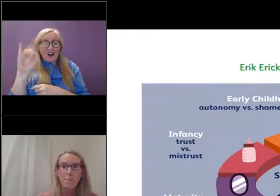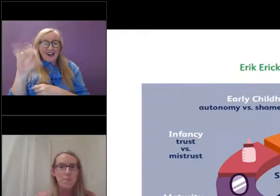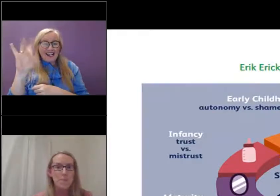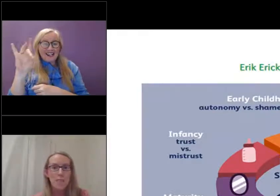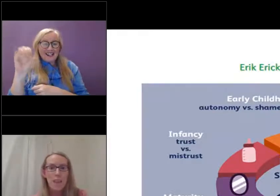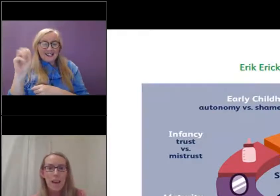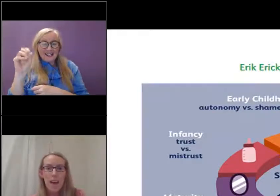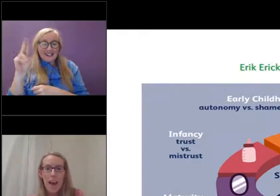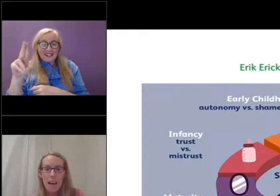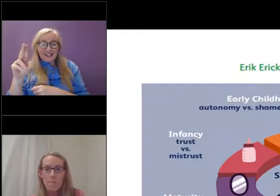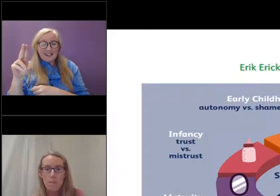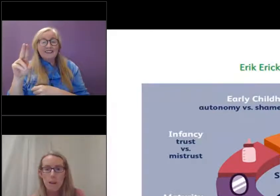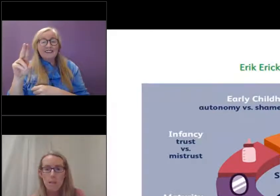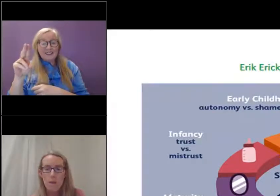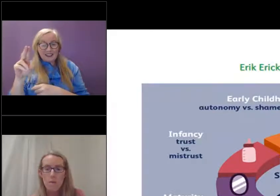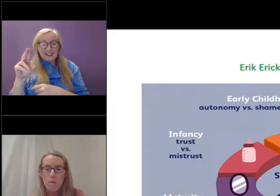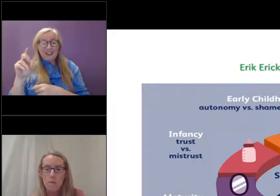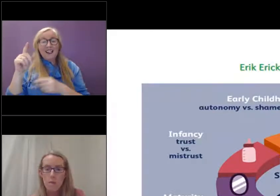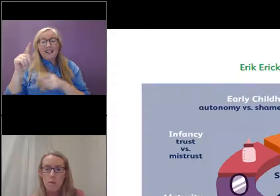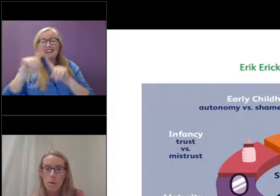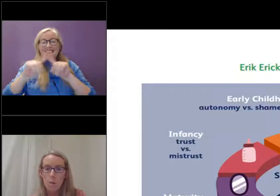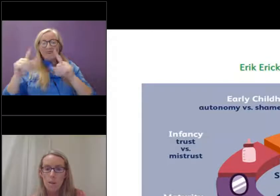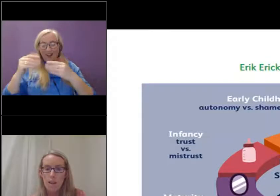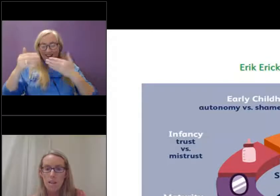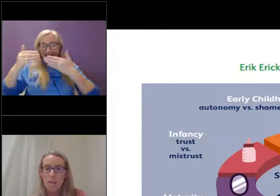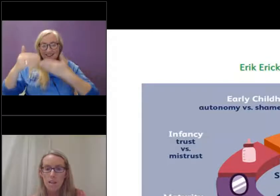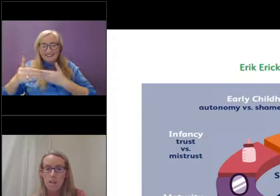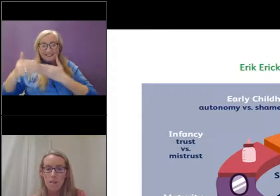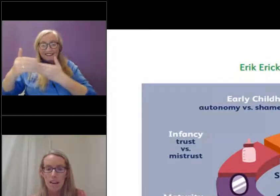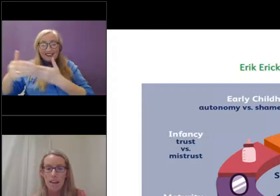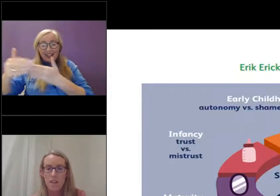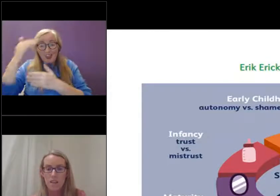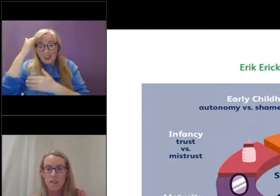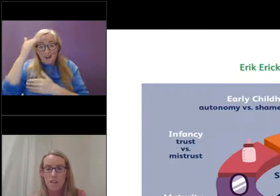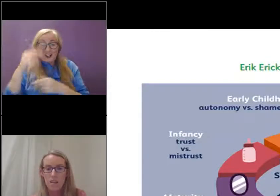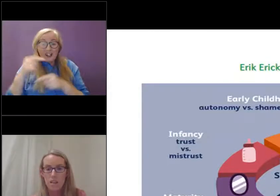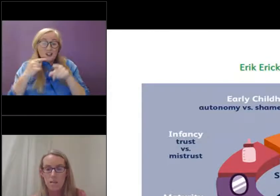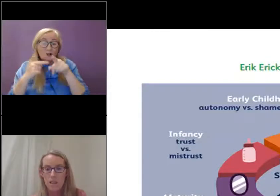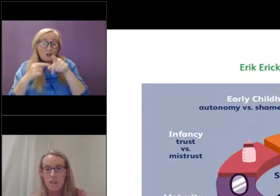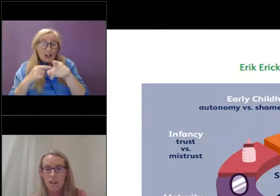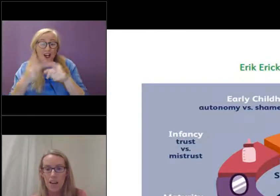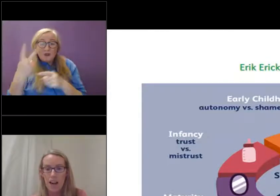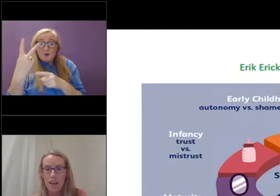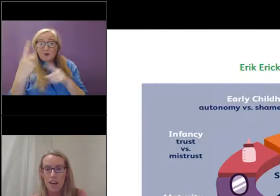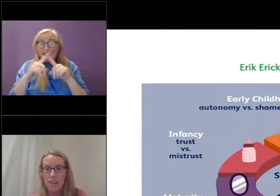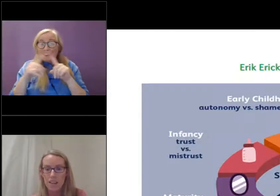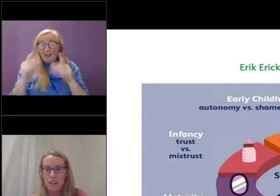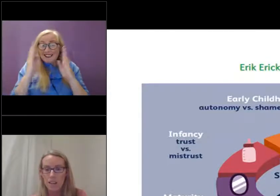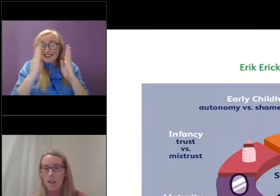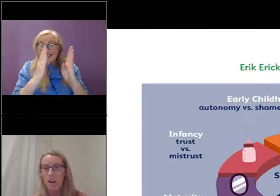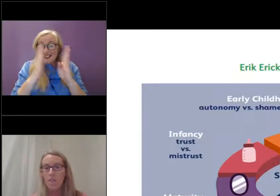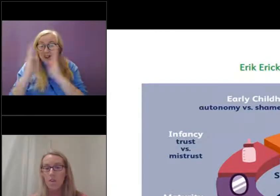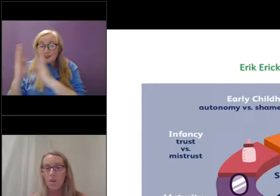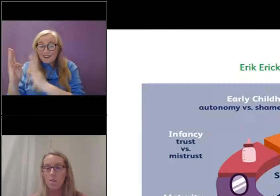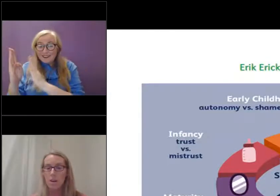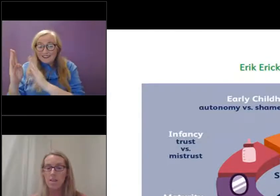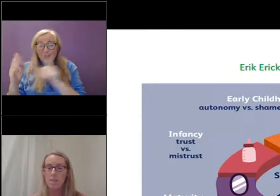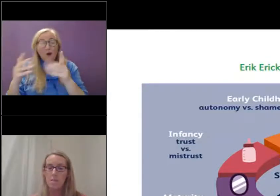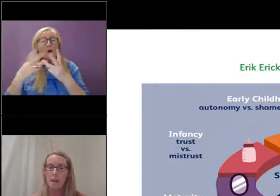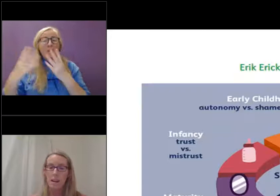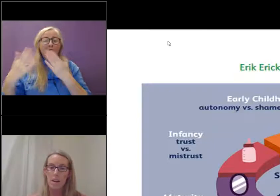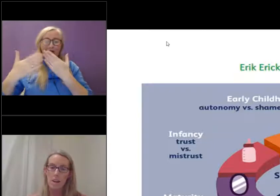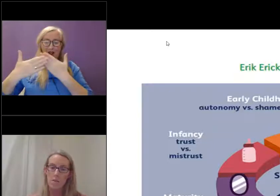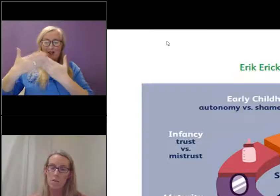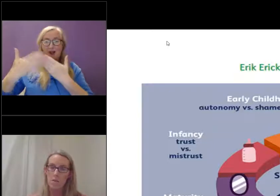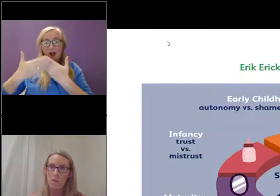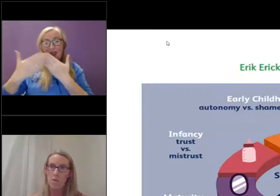worry. But I suppose when we're looking at these two stages, specifically adolescence, the young person